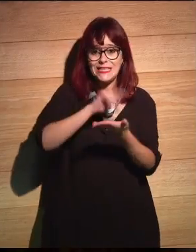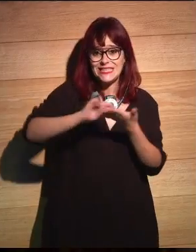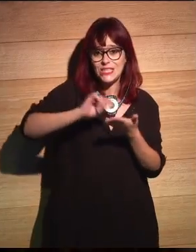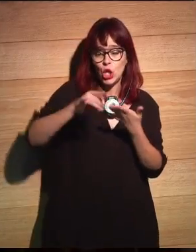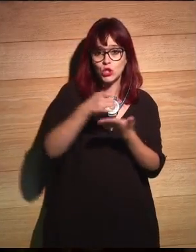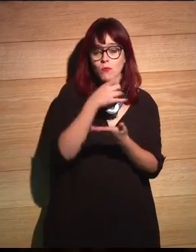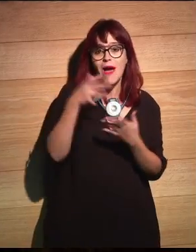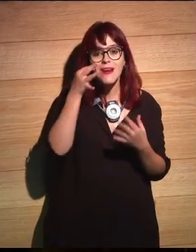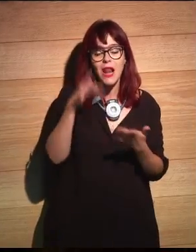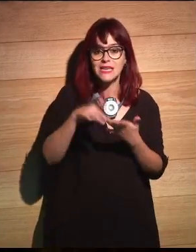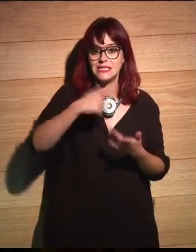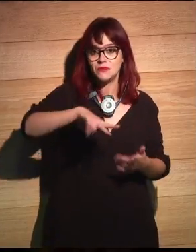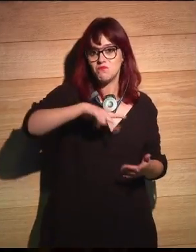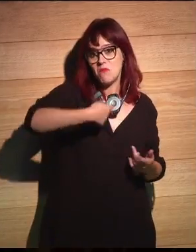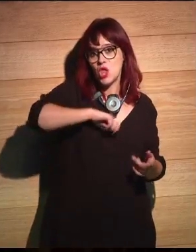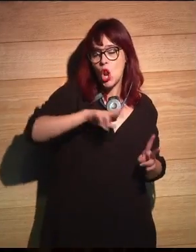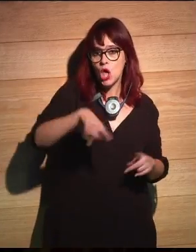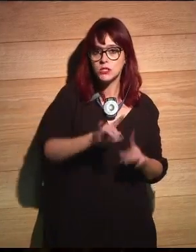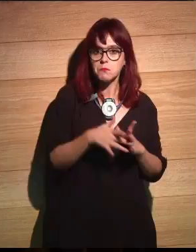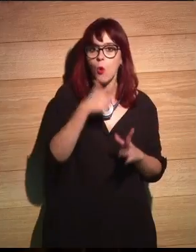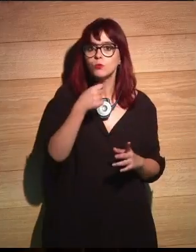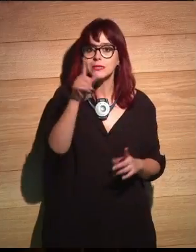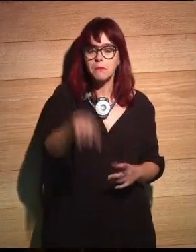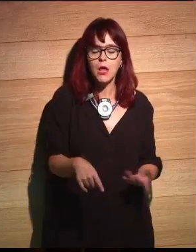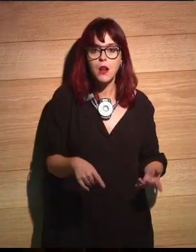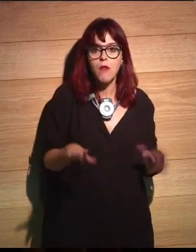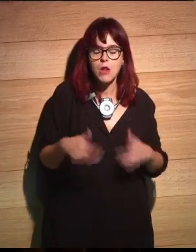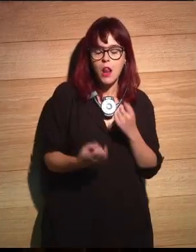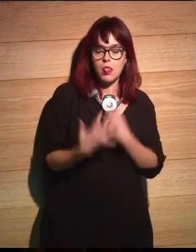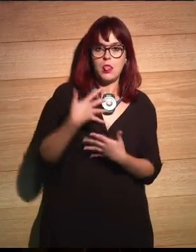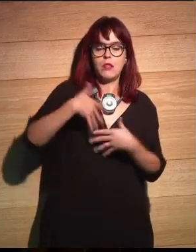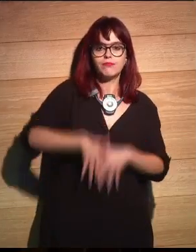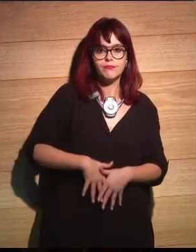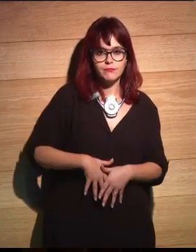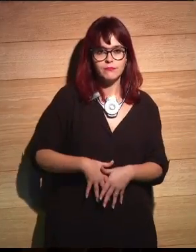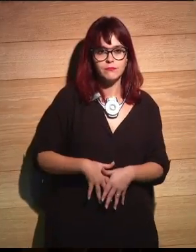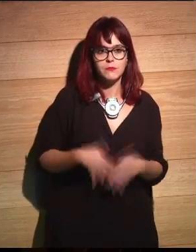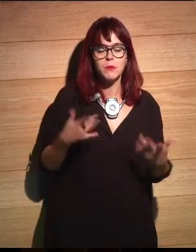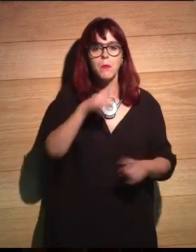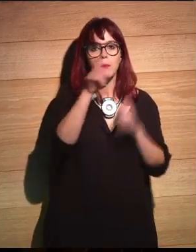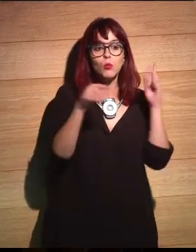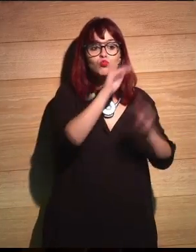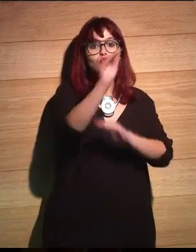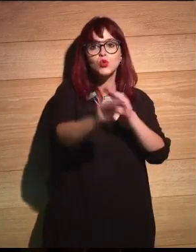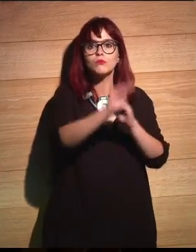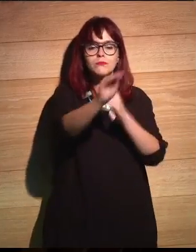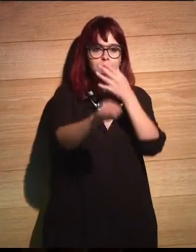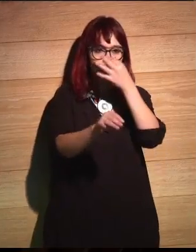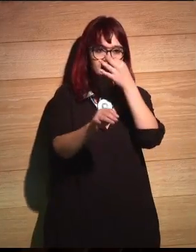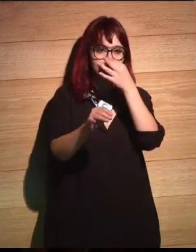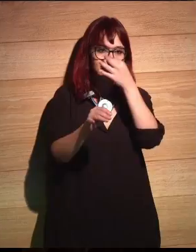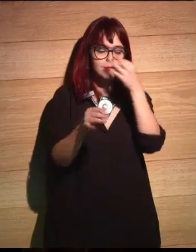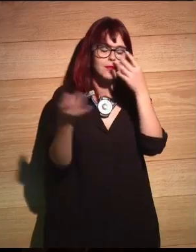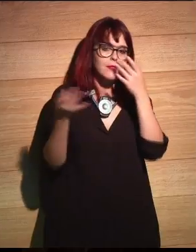Norwegian writer, when I read literature from writers who do not write in Spanish, I also like them,